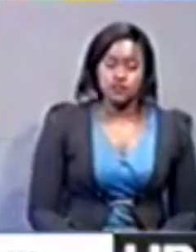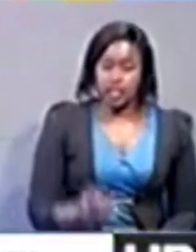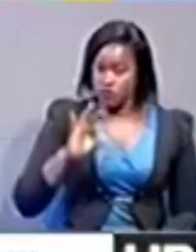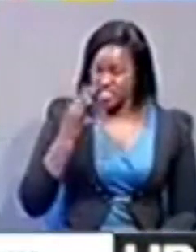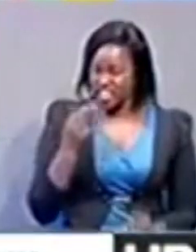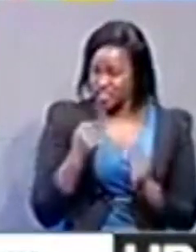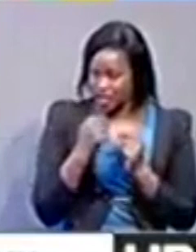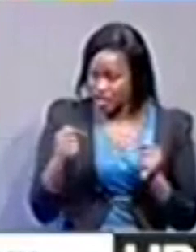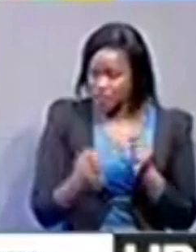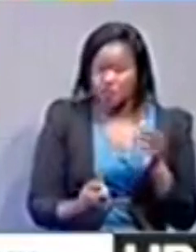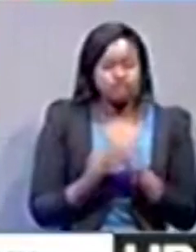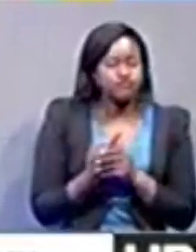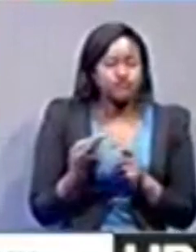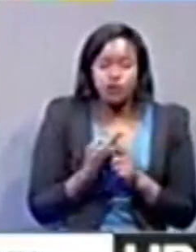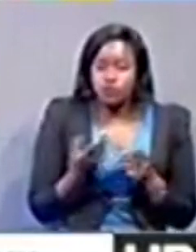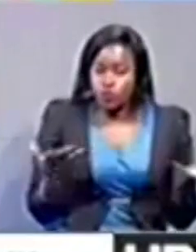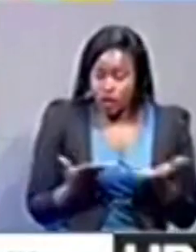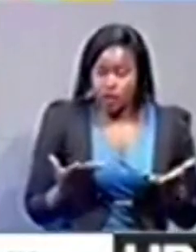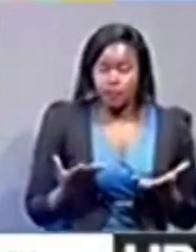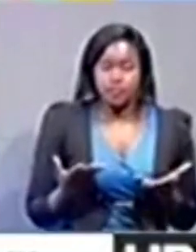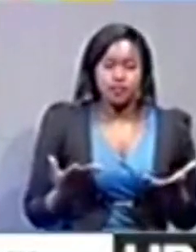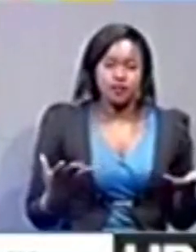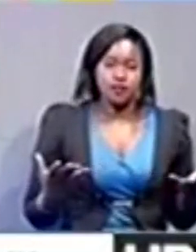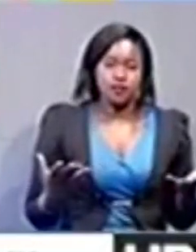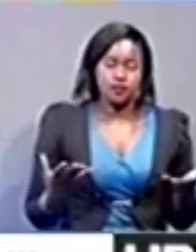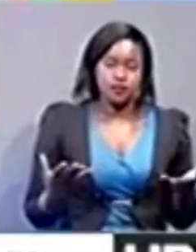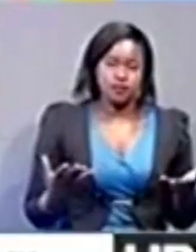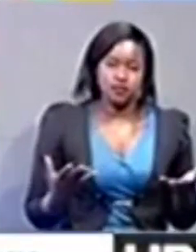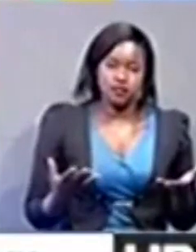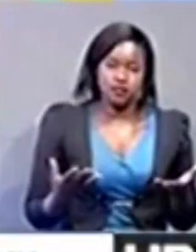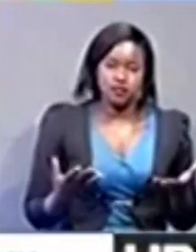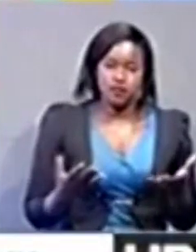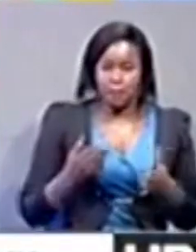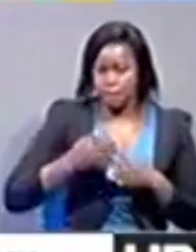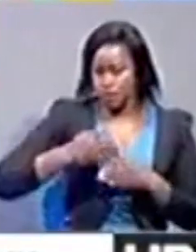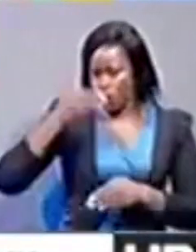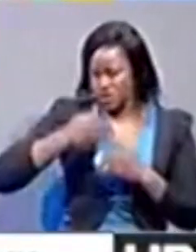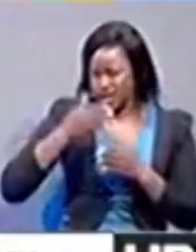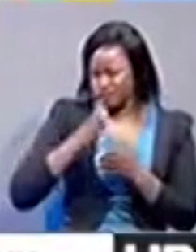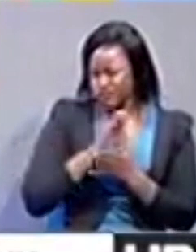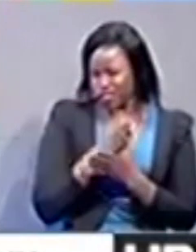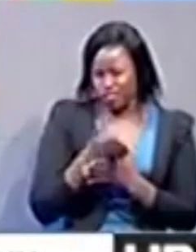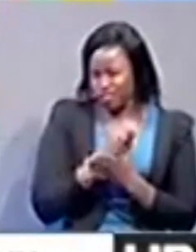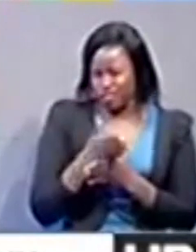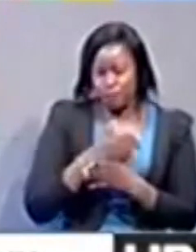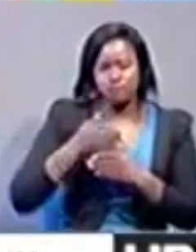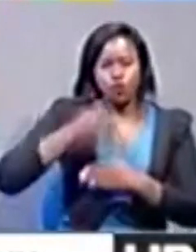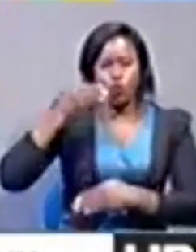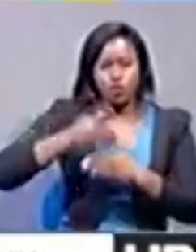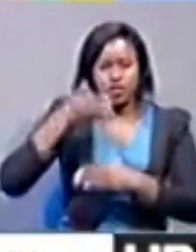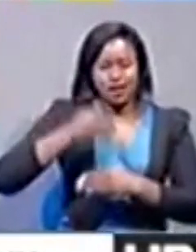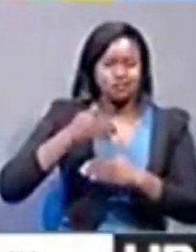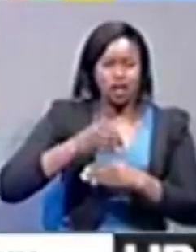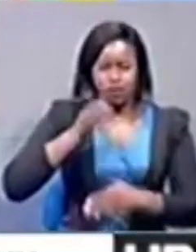route are the porous borders. The porous